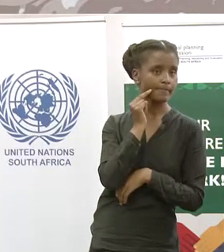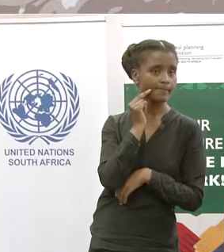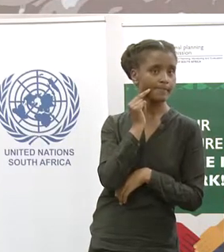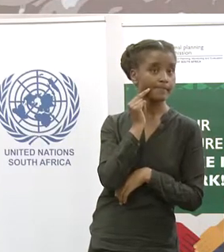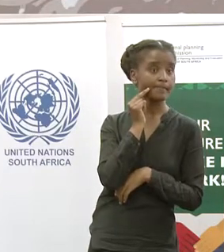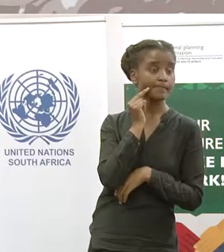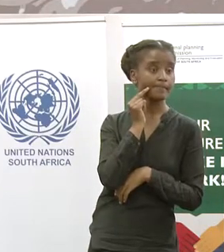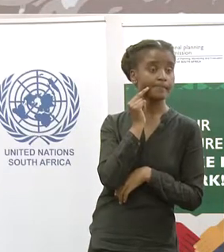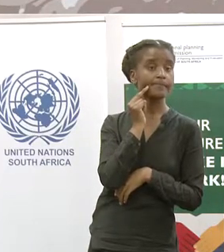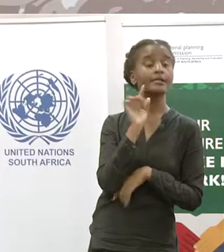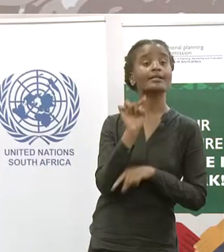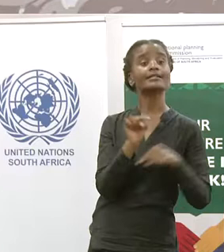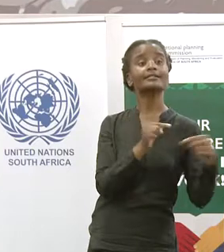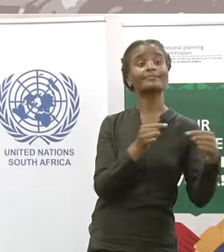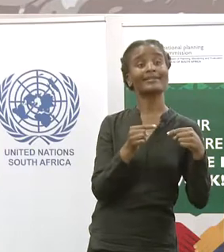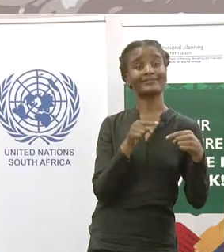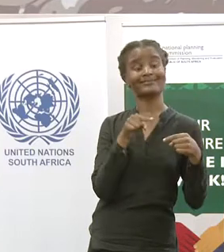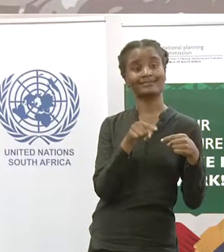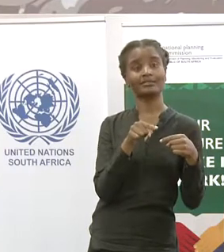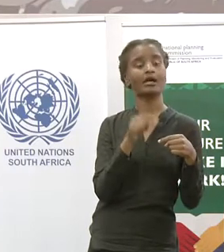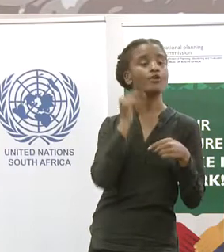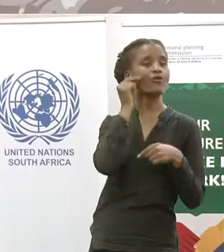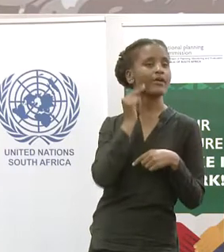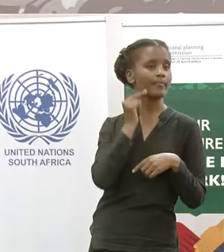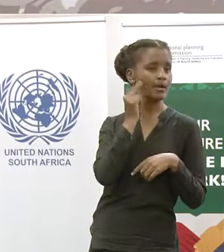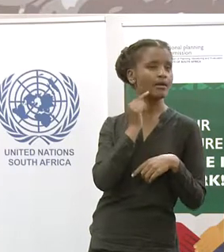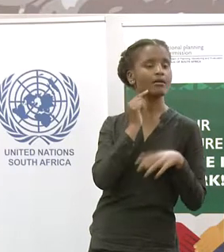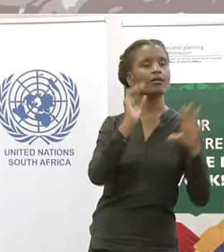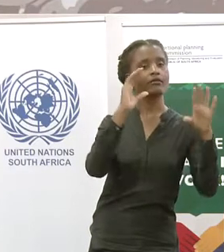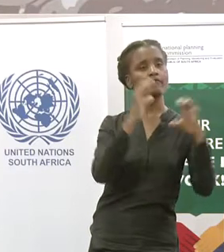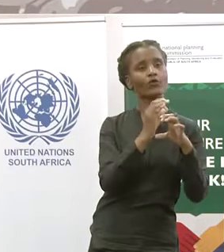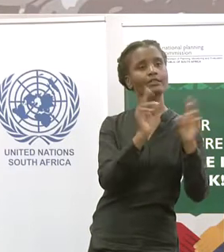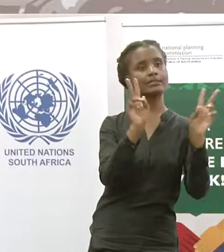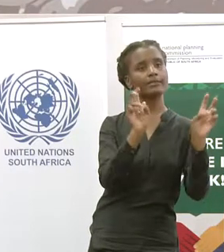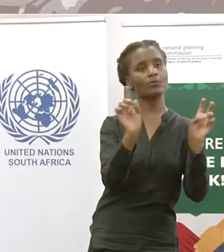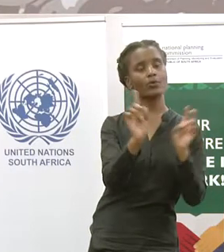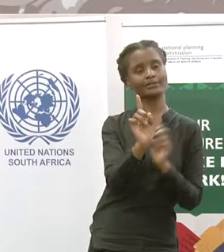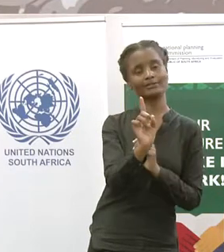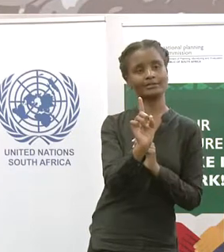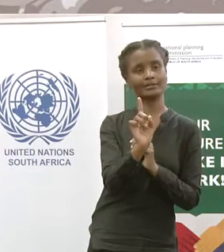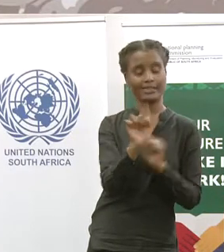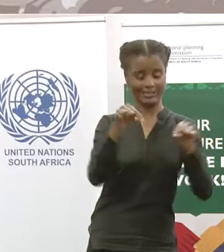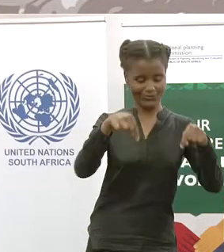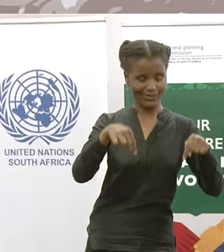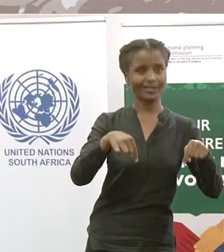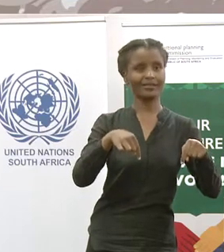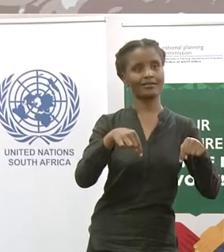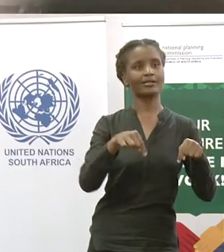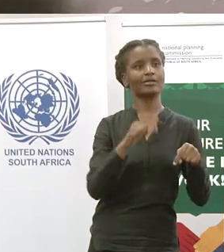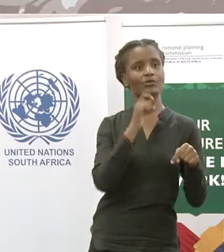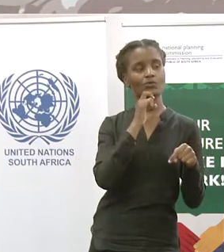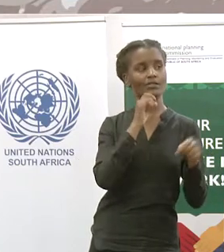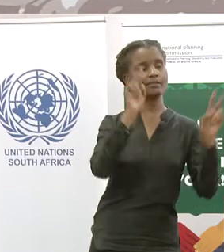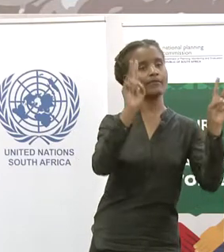the debate series rather for the month of November on this particular topic that we are hosting today under